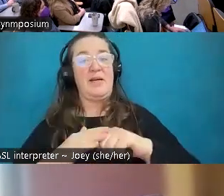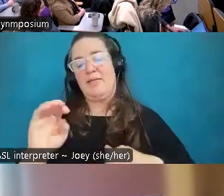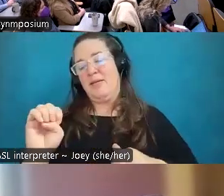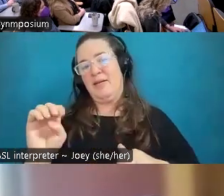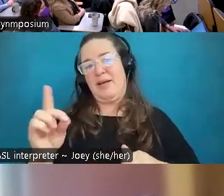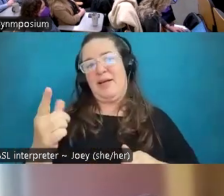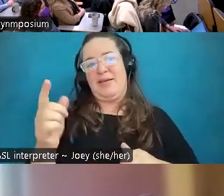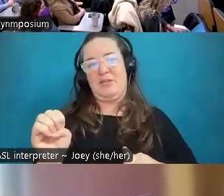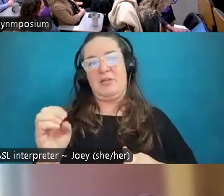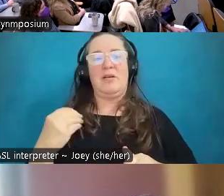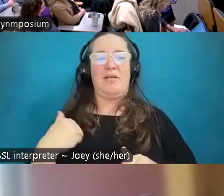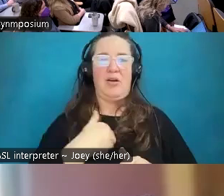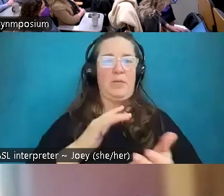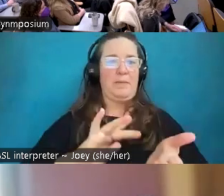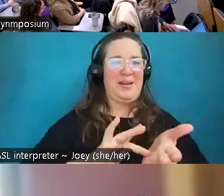Next slide.